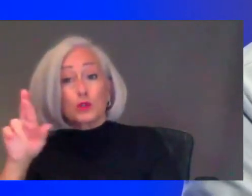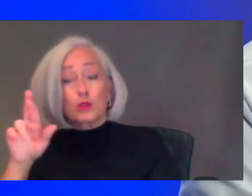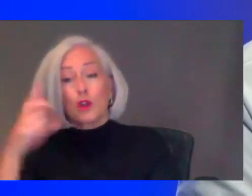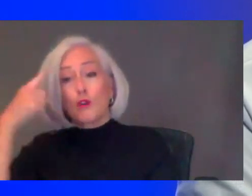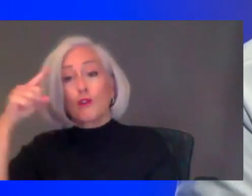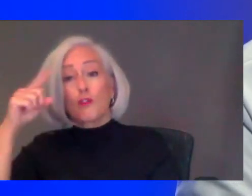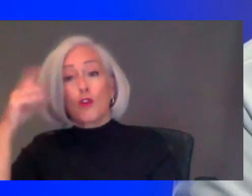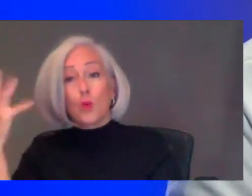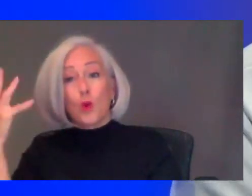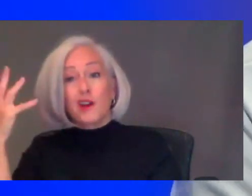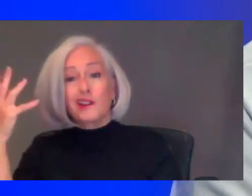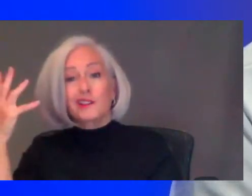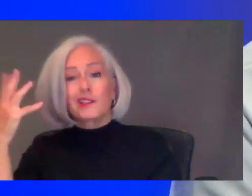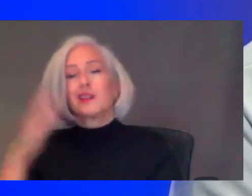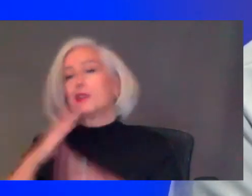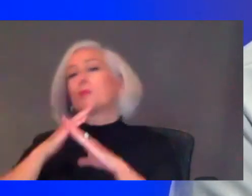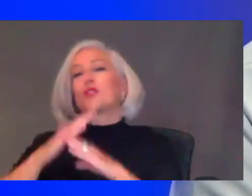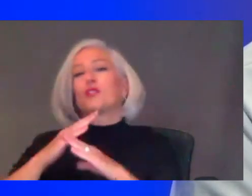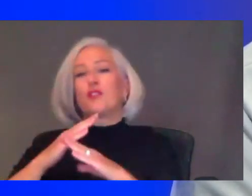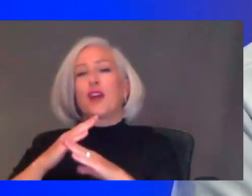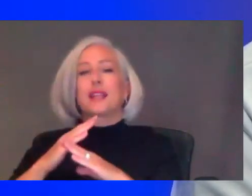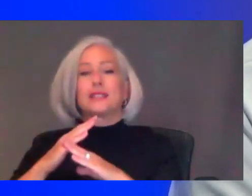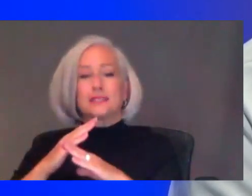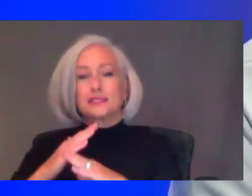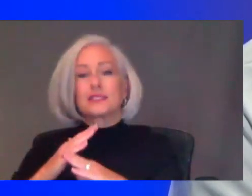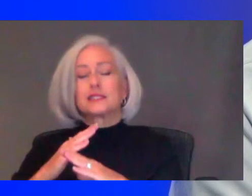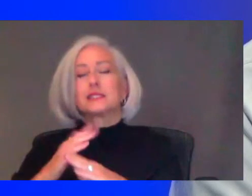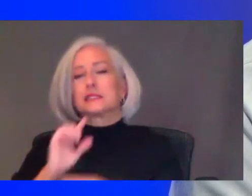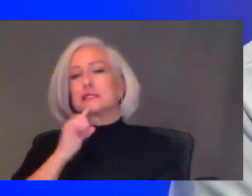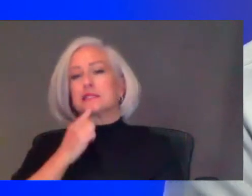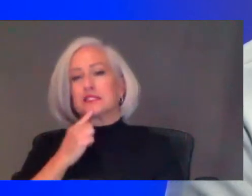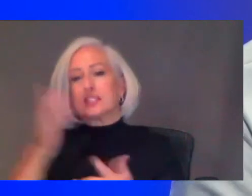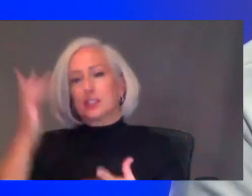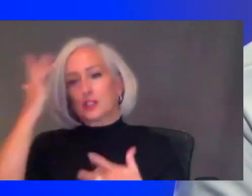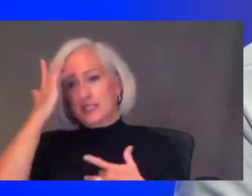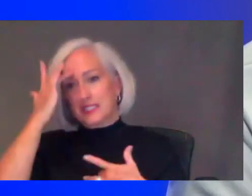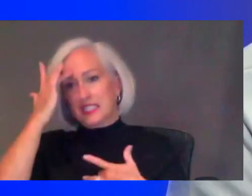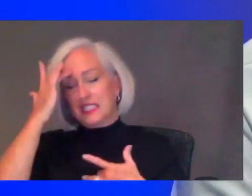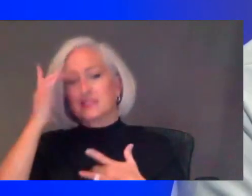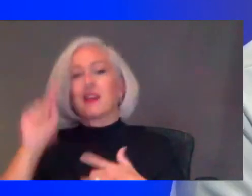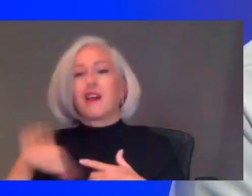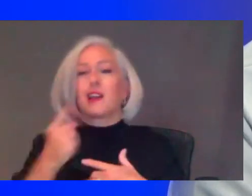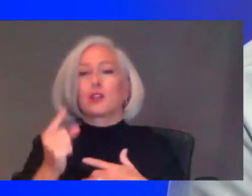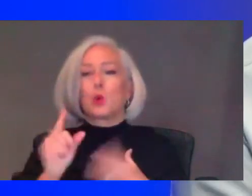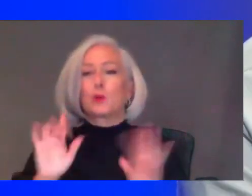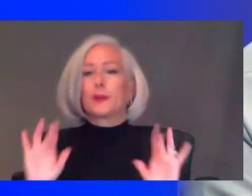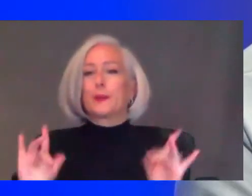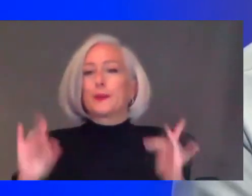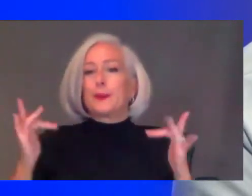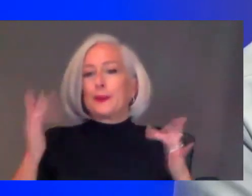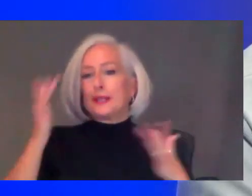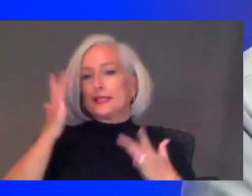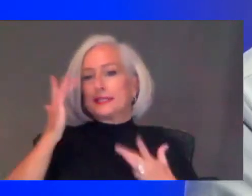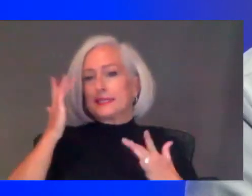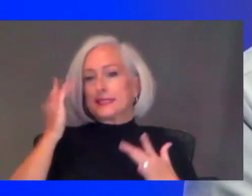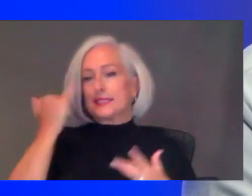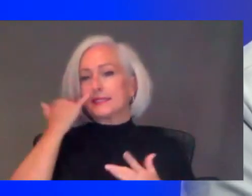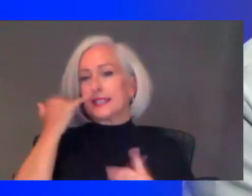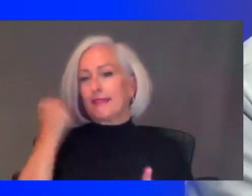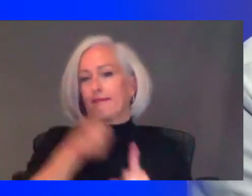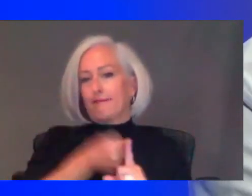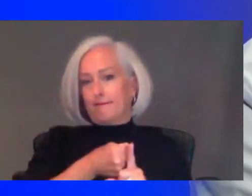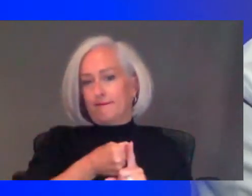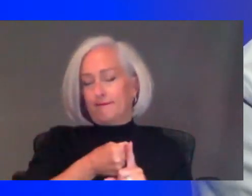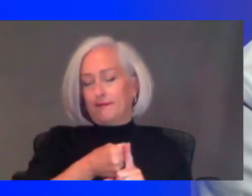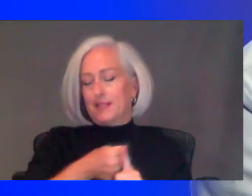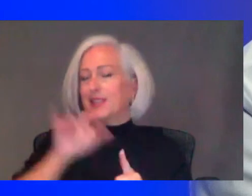they're all in the vaccines. Obviously. That's been the whole struggle right now. You can't get a Toyota, you can't get a Chevy or a Ford because all those chips went into vaccines.